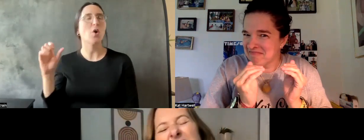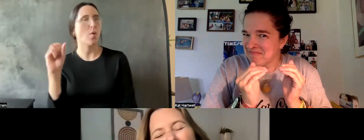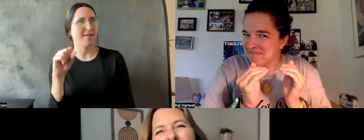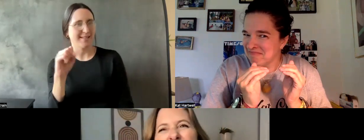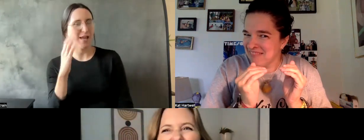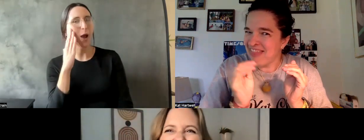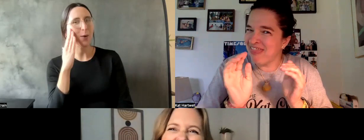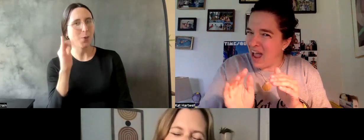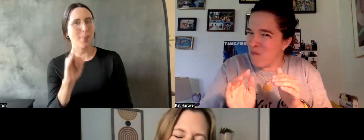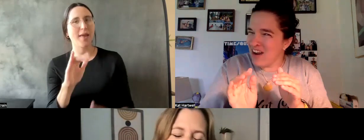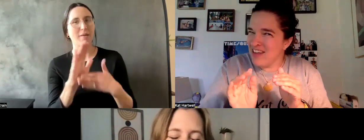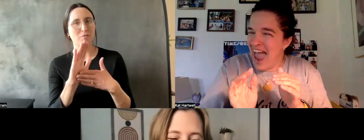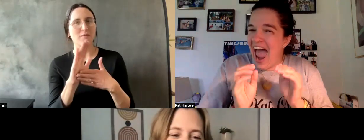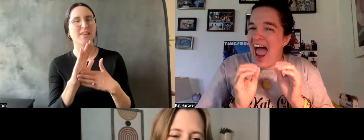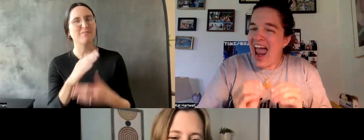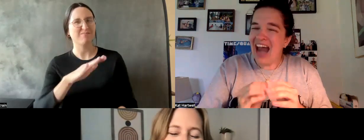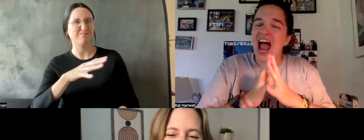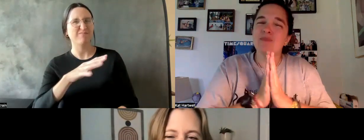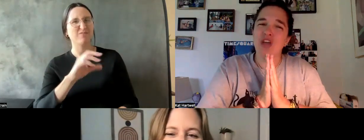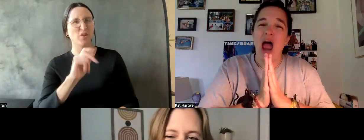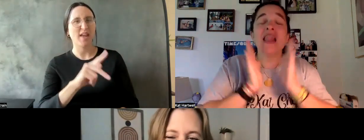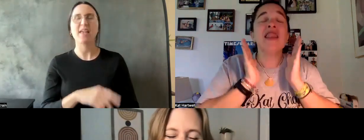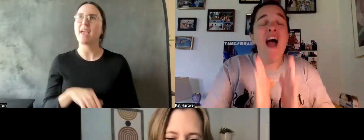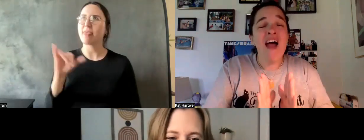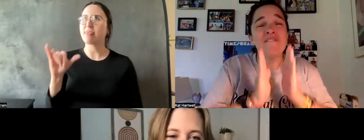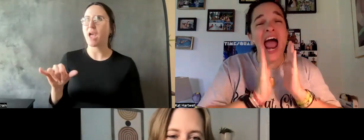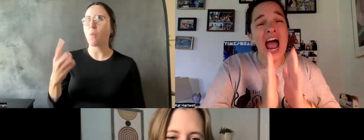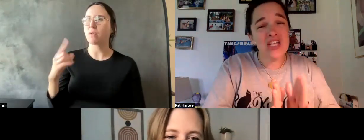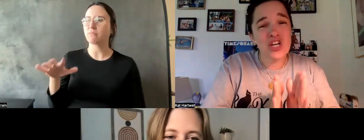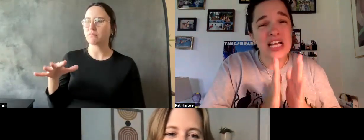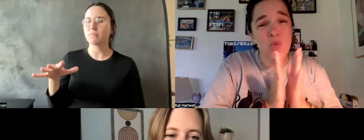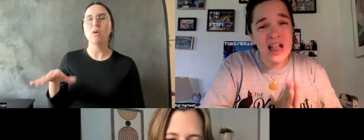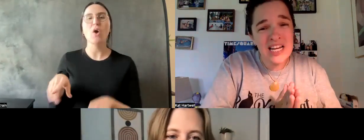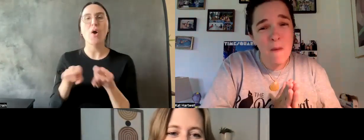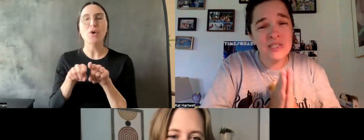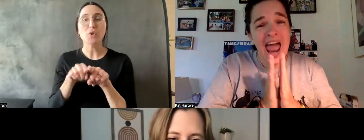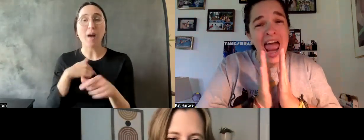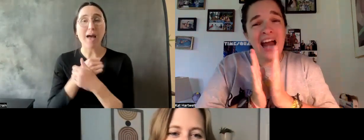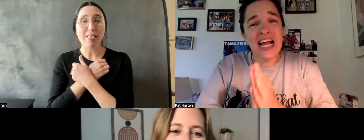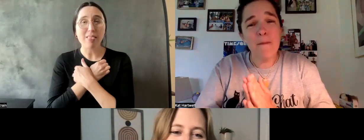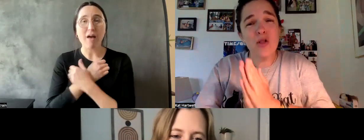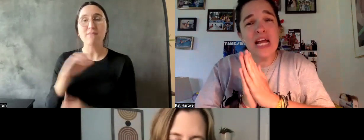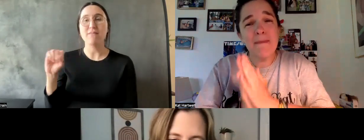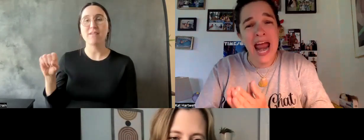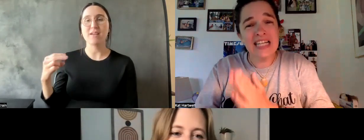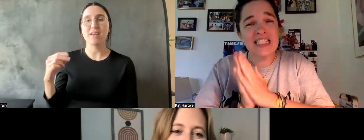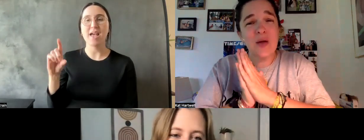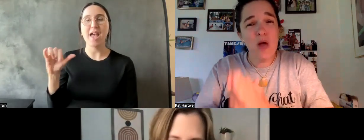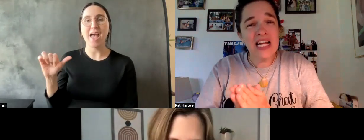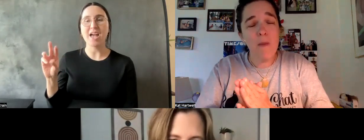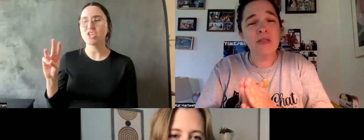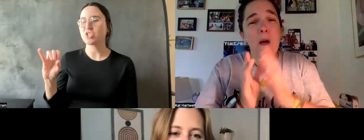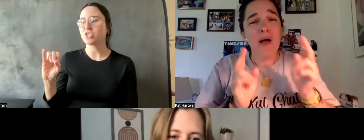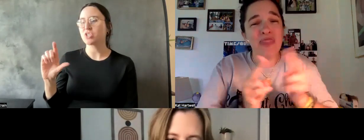Yeah, that one was That one. And I love Ashley Williams and Kimberly